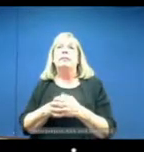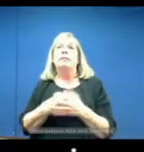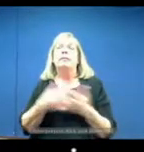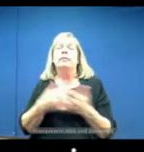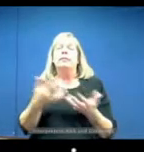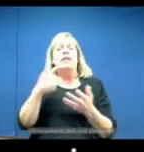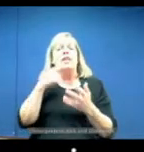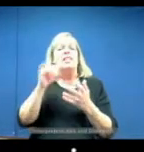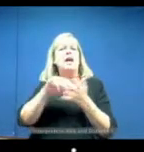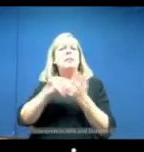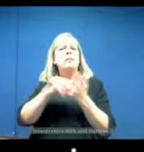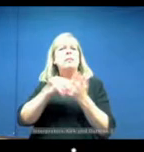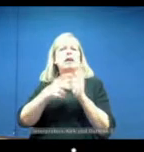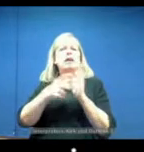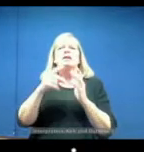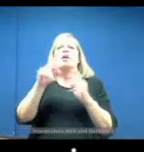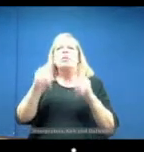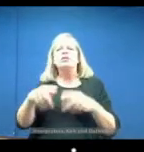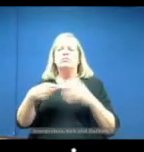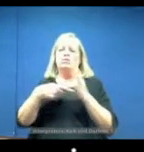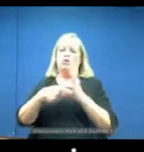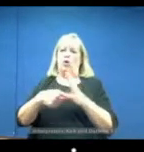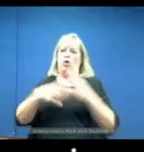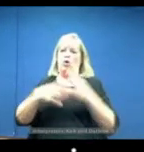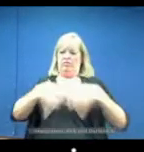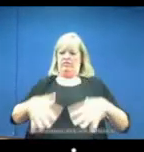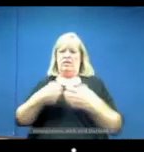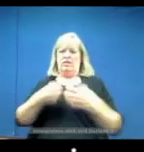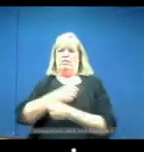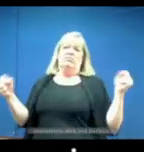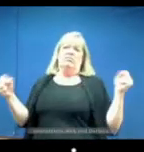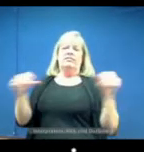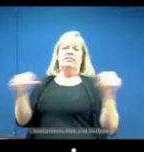which is when someone exposes himself or herself in public,